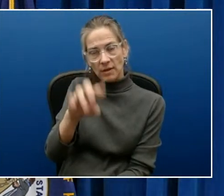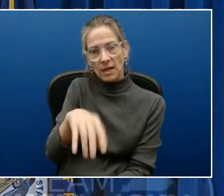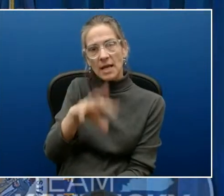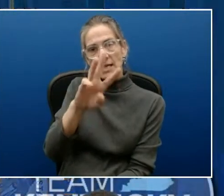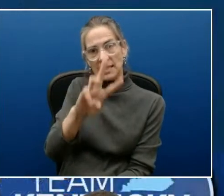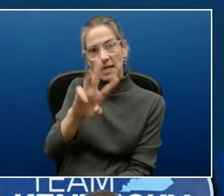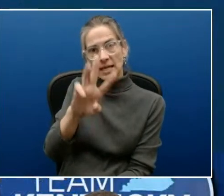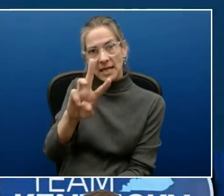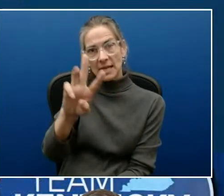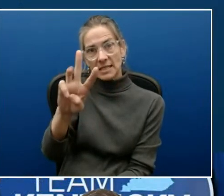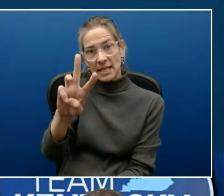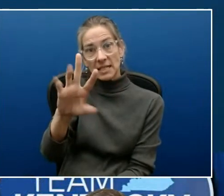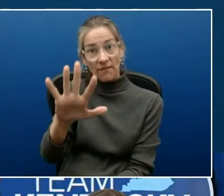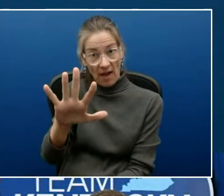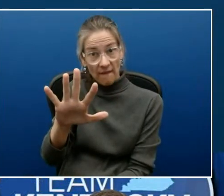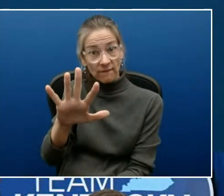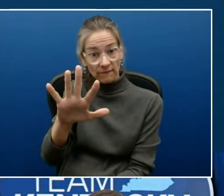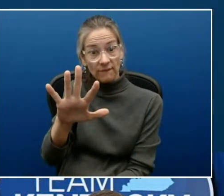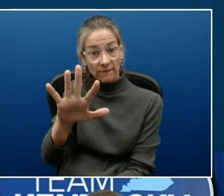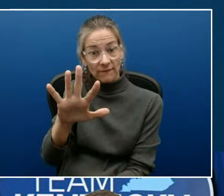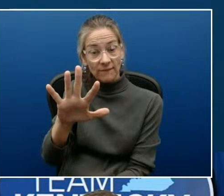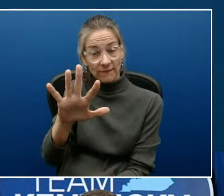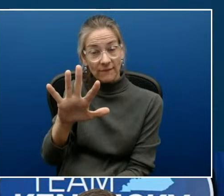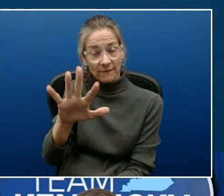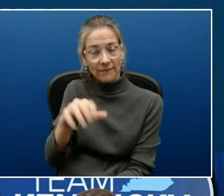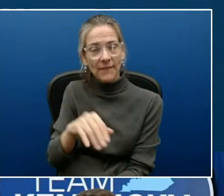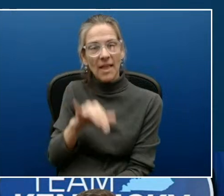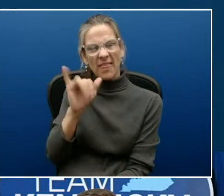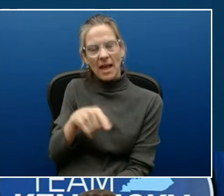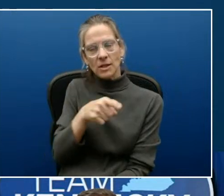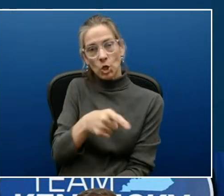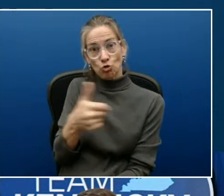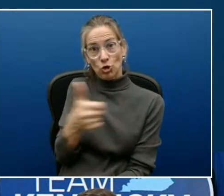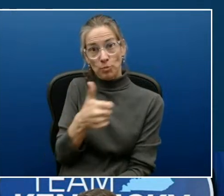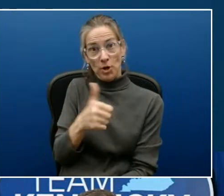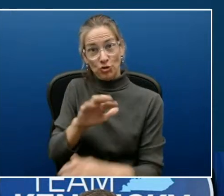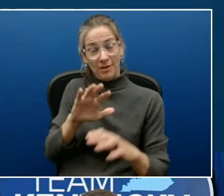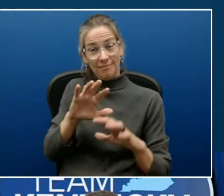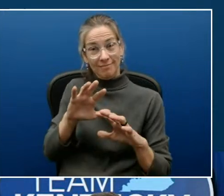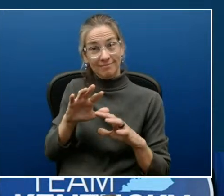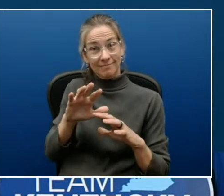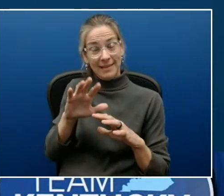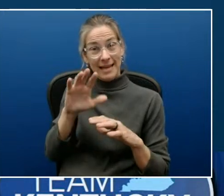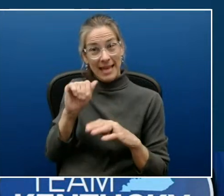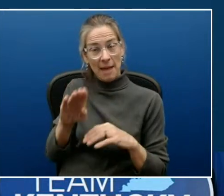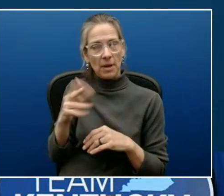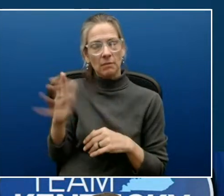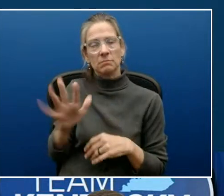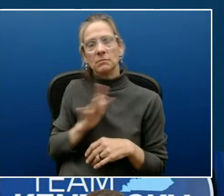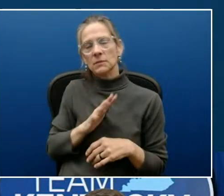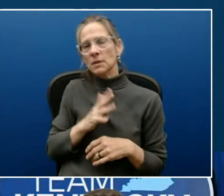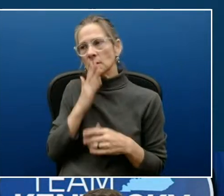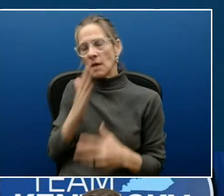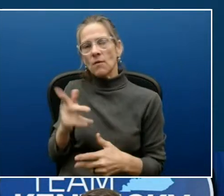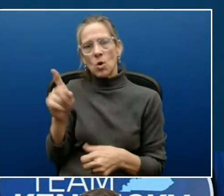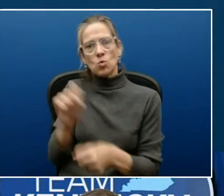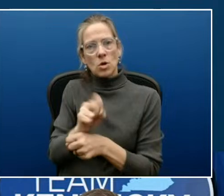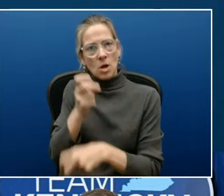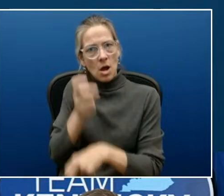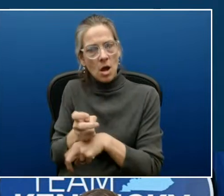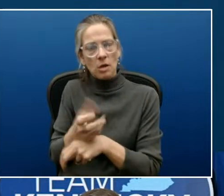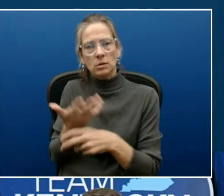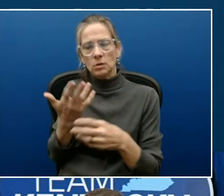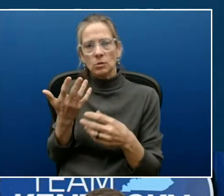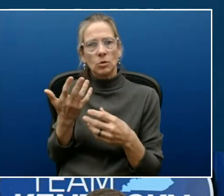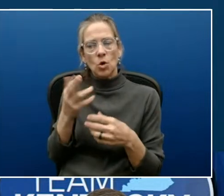502-607-6665. Grateful that our transportation cabinet has been working as hard as they can to get all of these state highways and roads